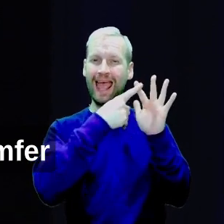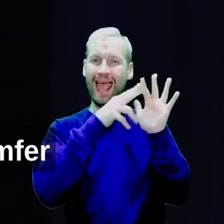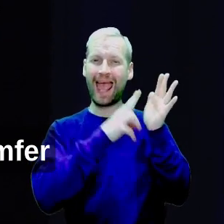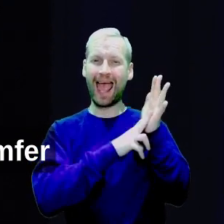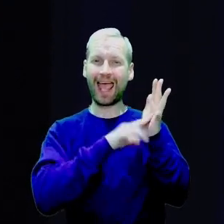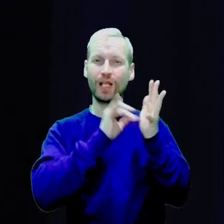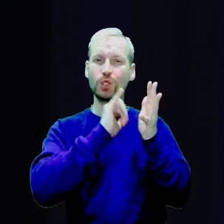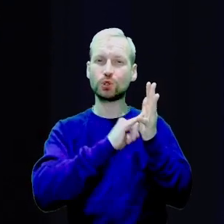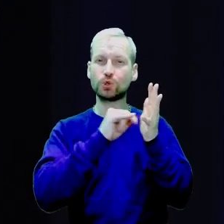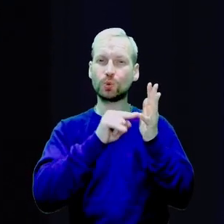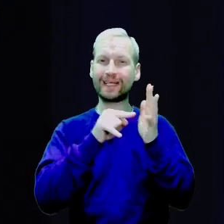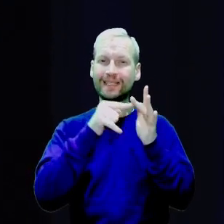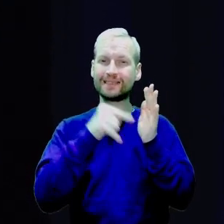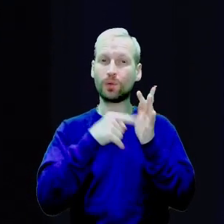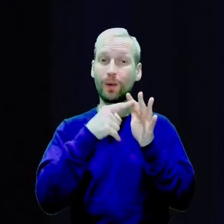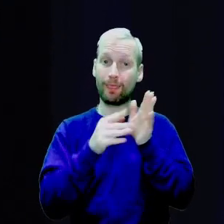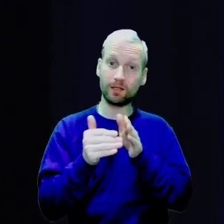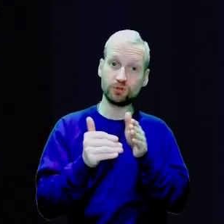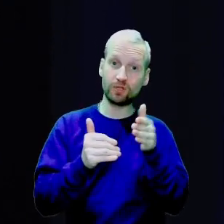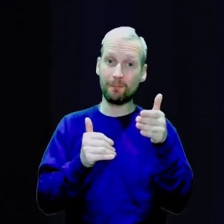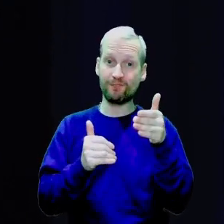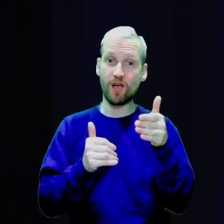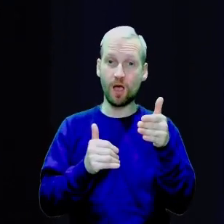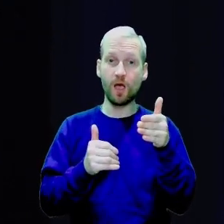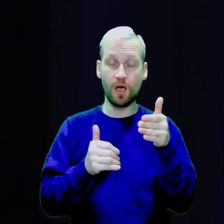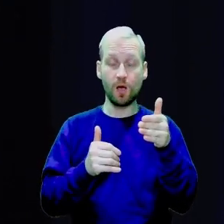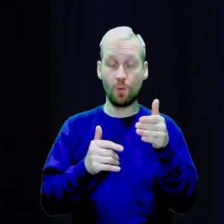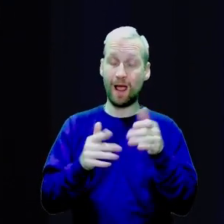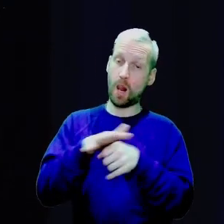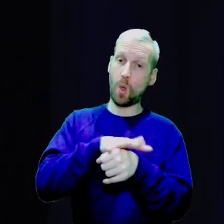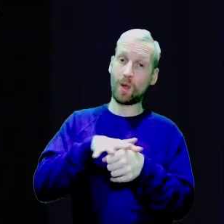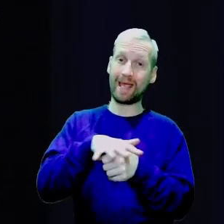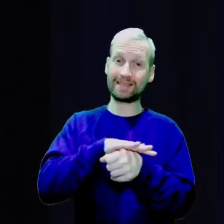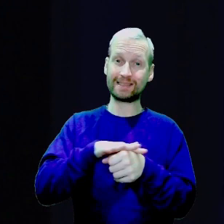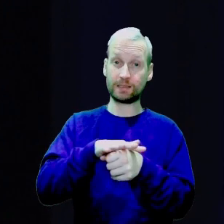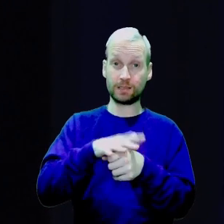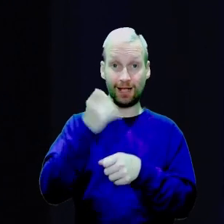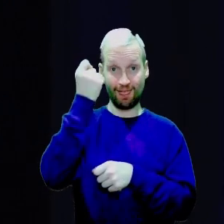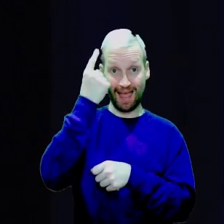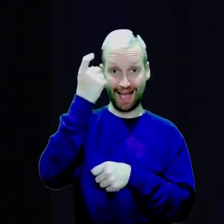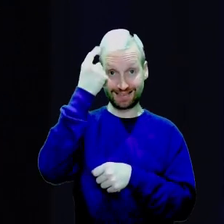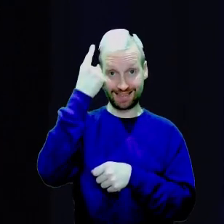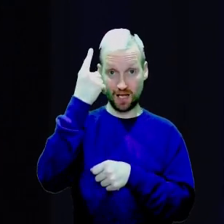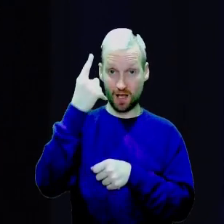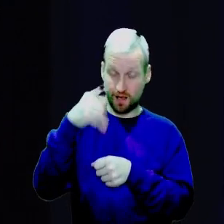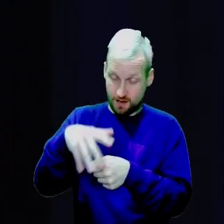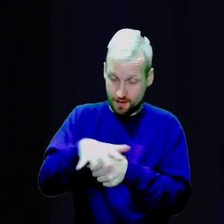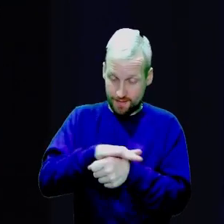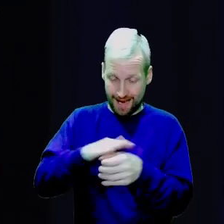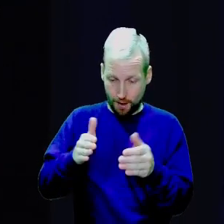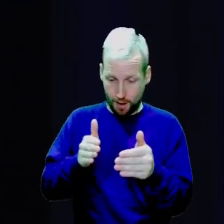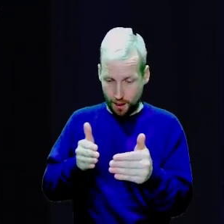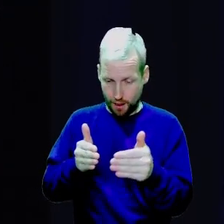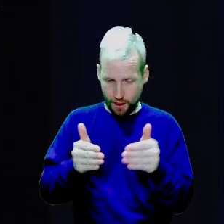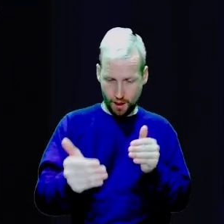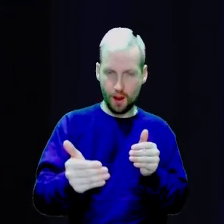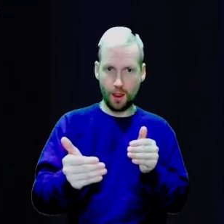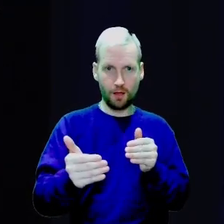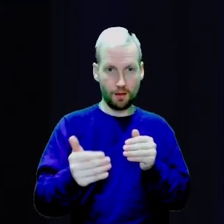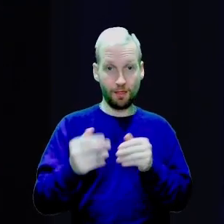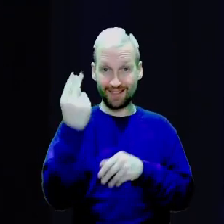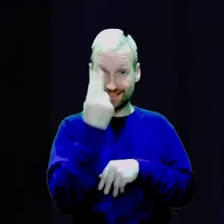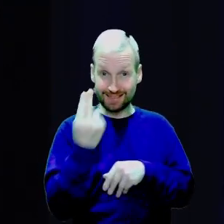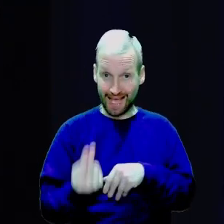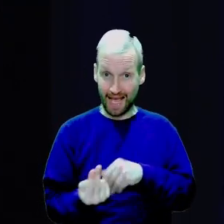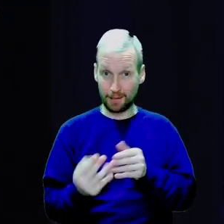with the chamfer on it, is where the ensuite is located. And the idea of the chamfer, the angled, is so that there is a view from